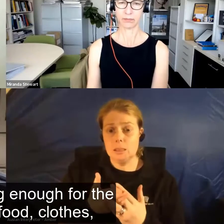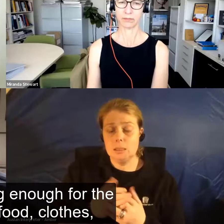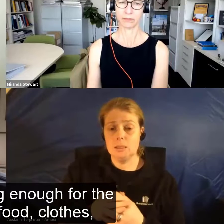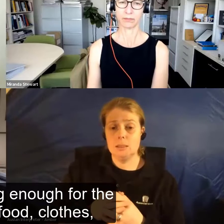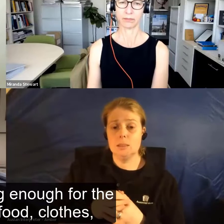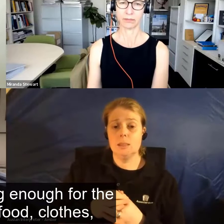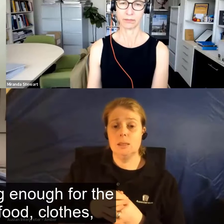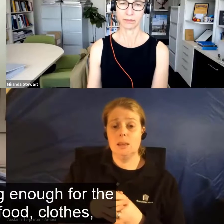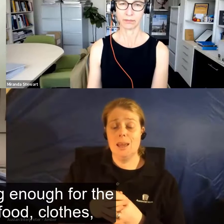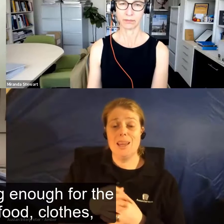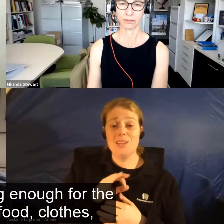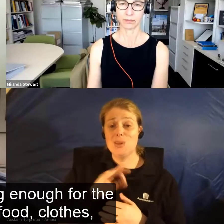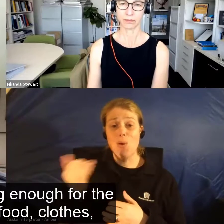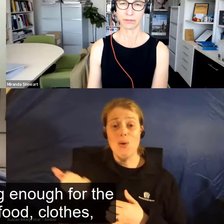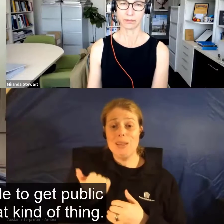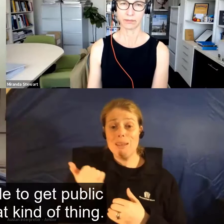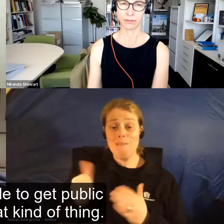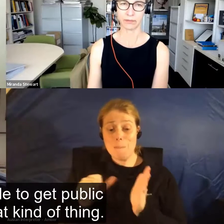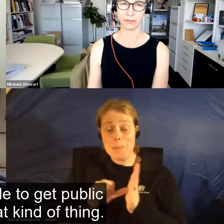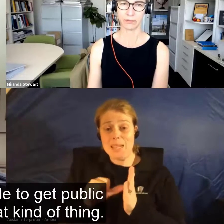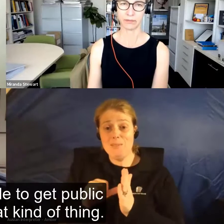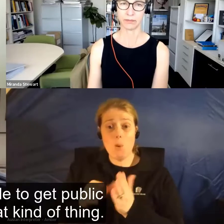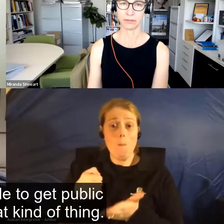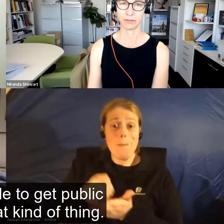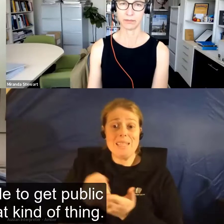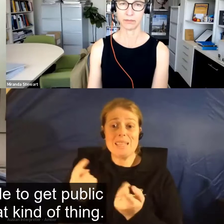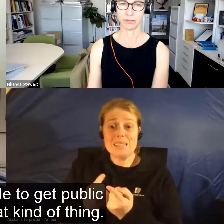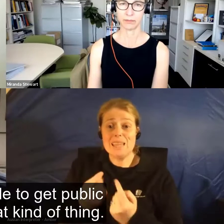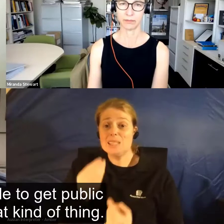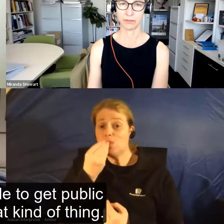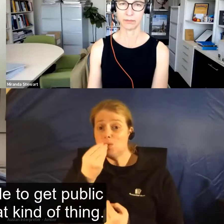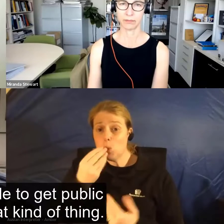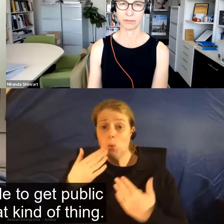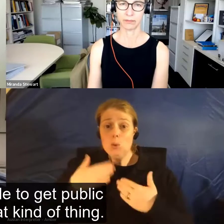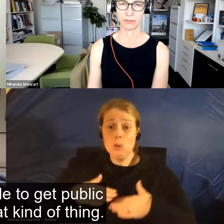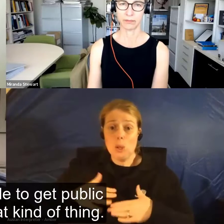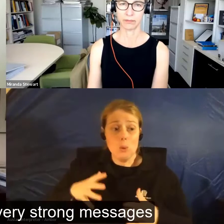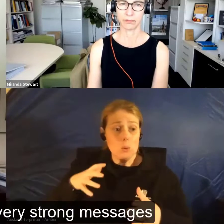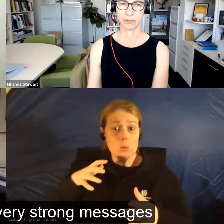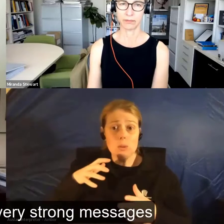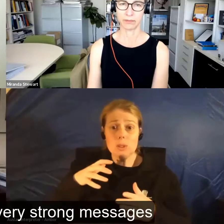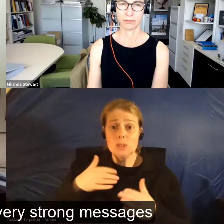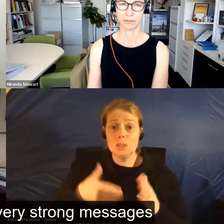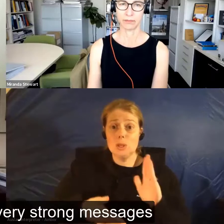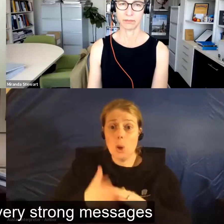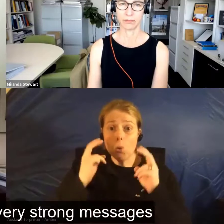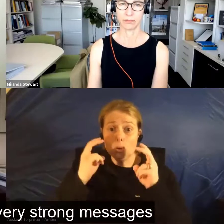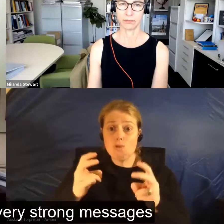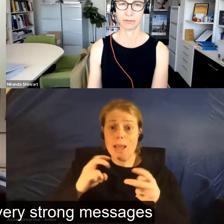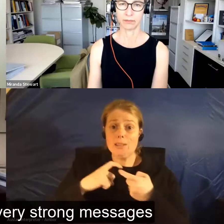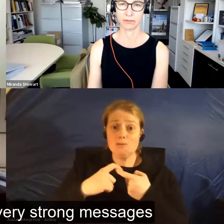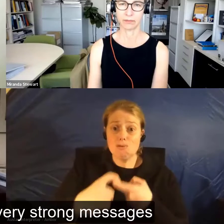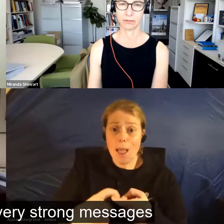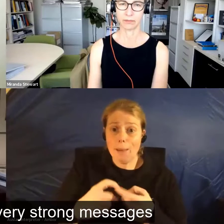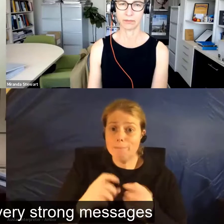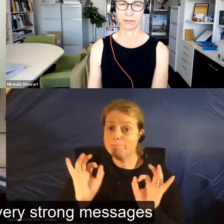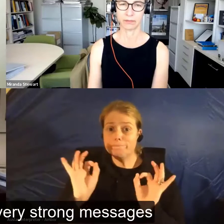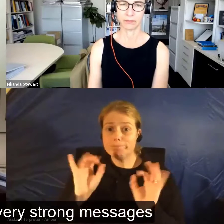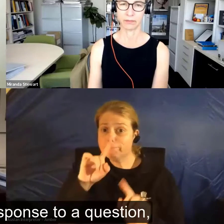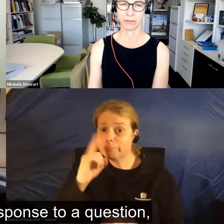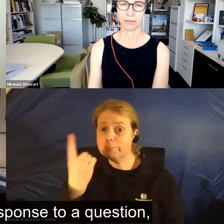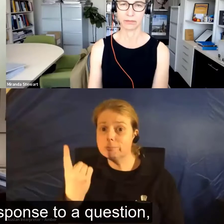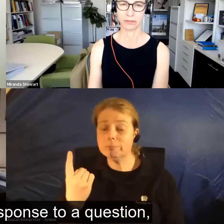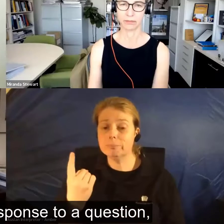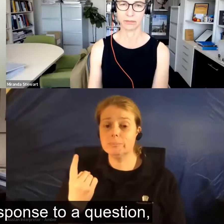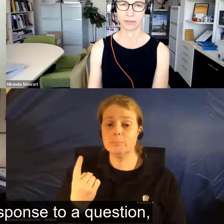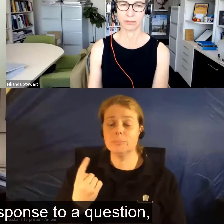the basics like food, clothes, not being able to get public transport, that kind of thing. So these were the very strong